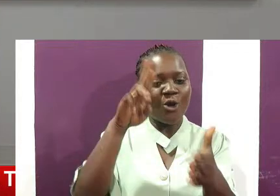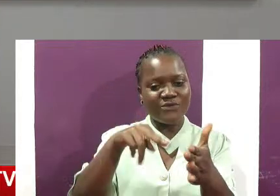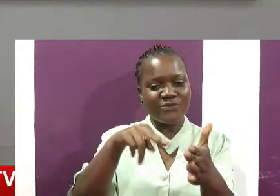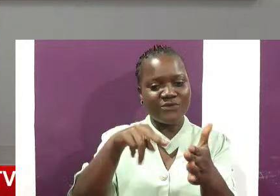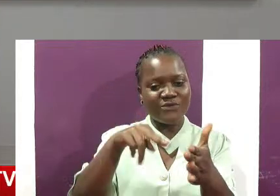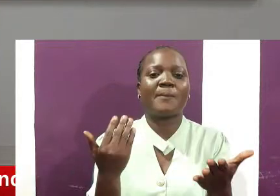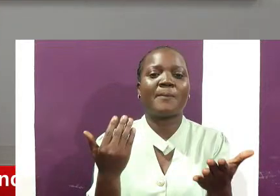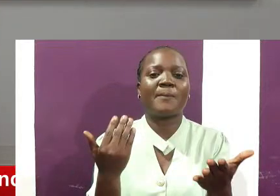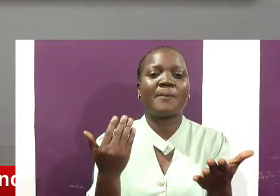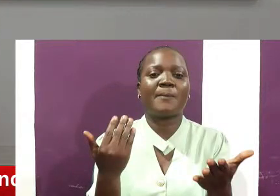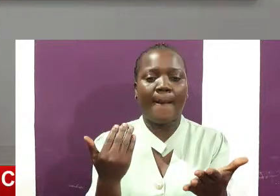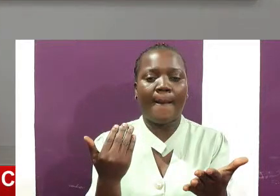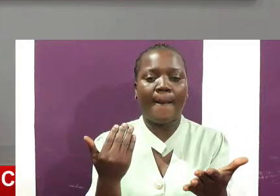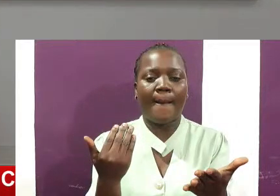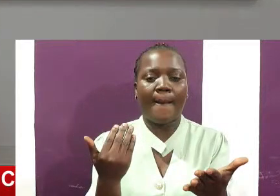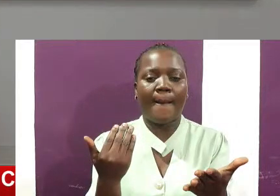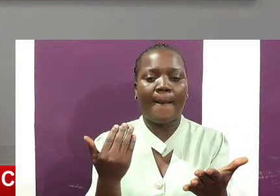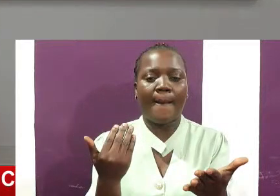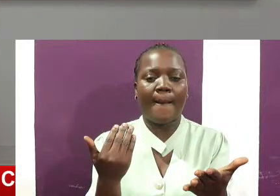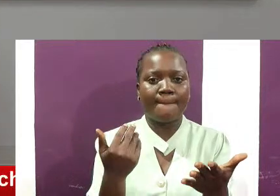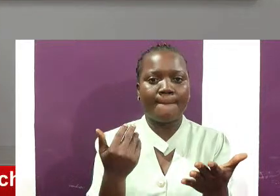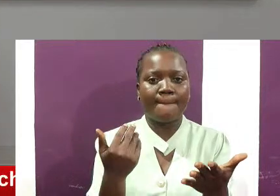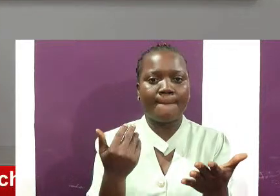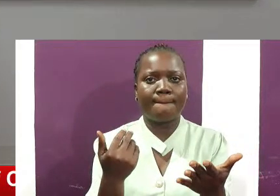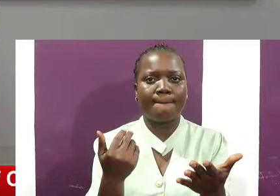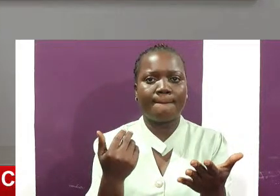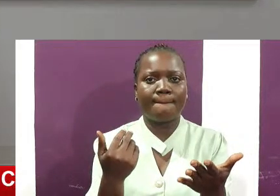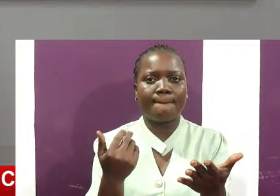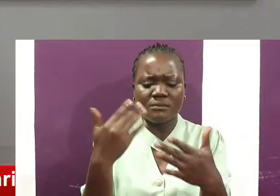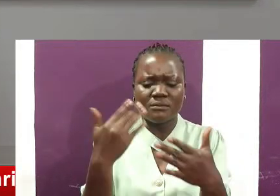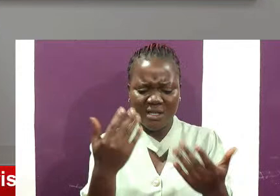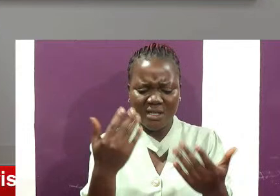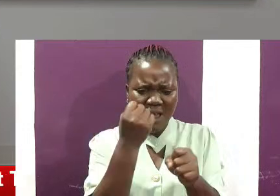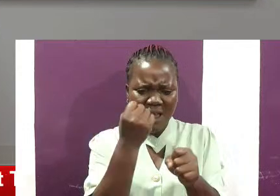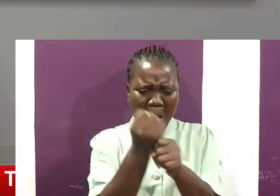Head over all things to the church, which is his body.